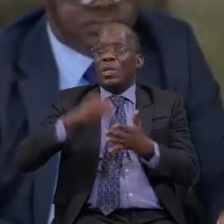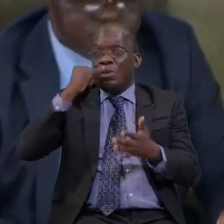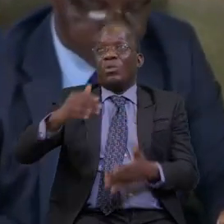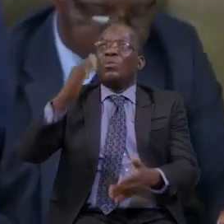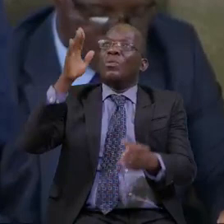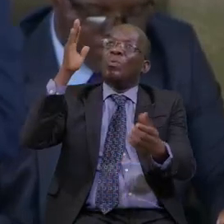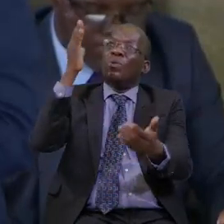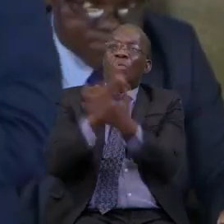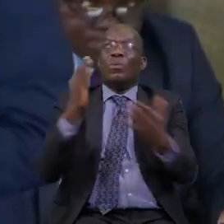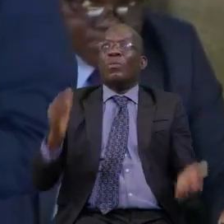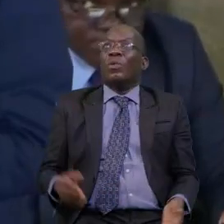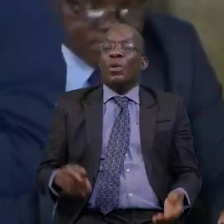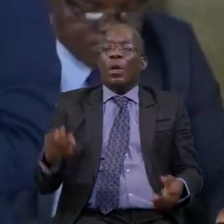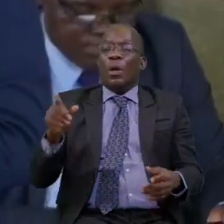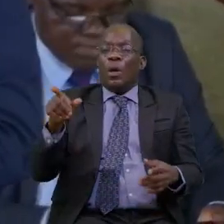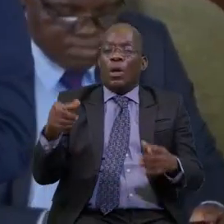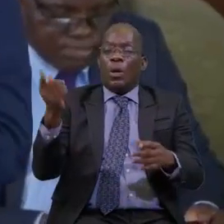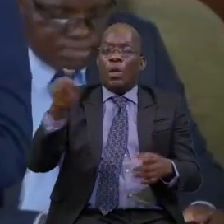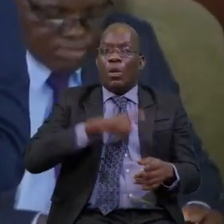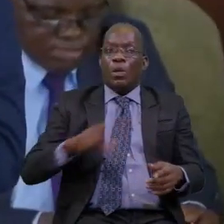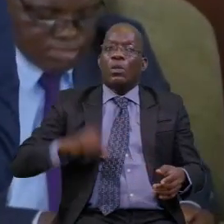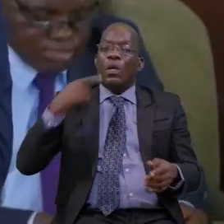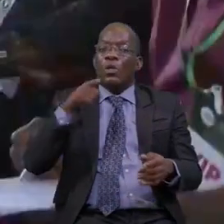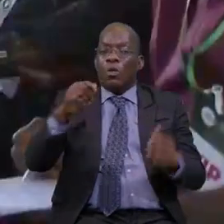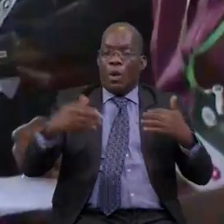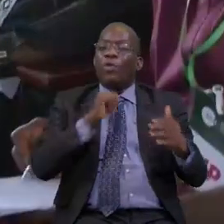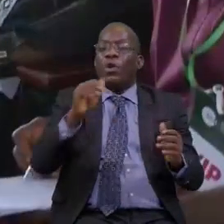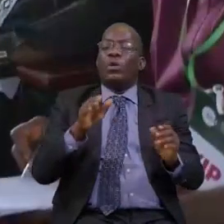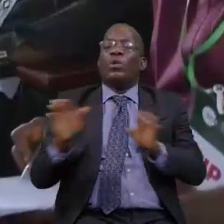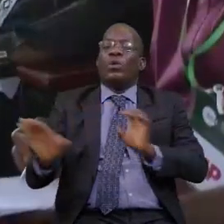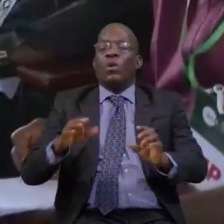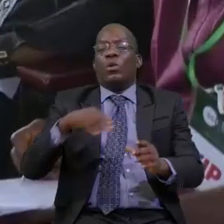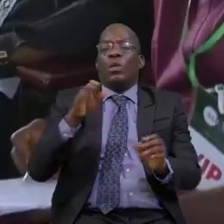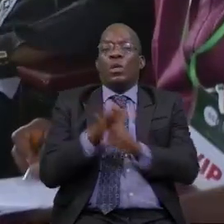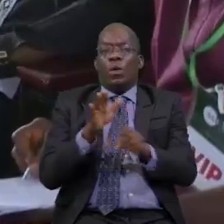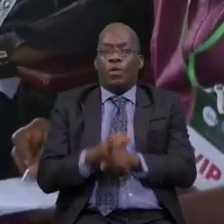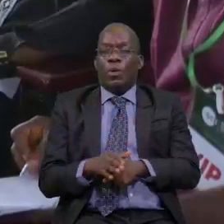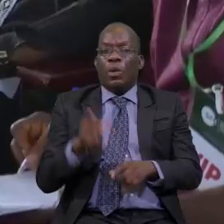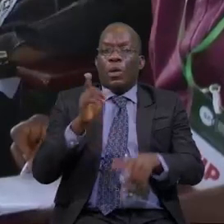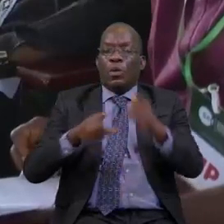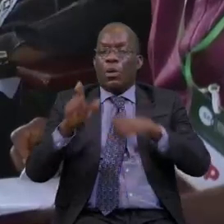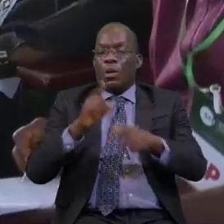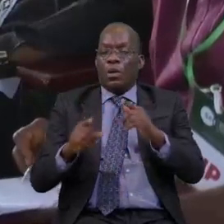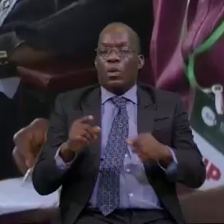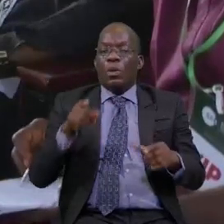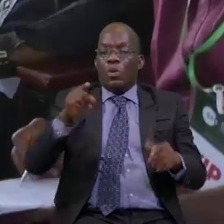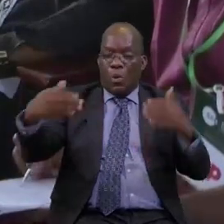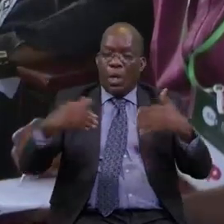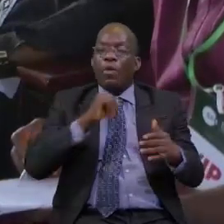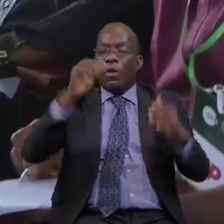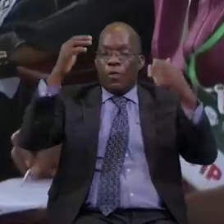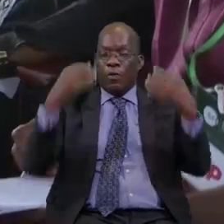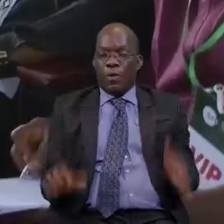not done enough. He's talking to you now. Amen. You've done much, you have not done